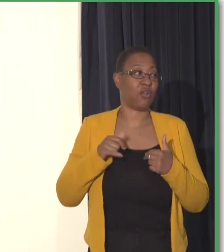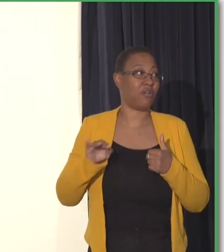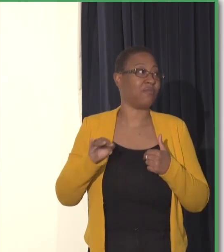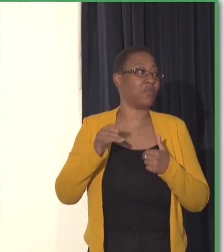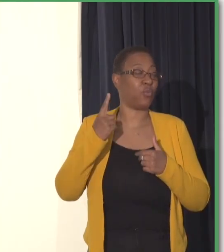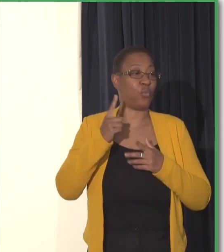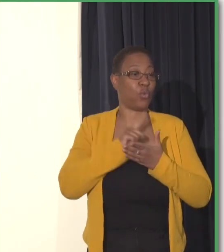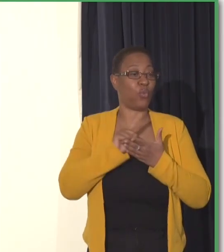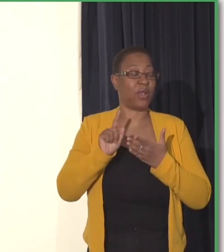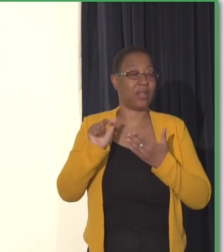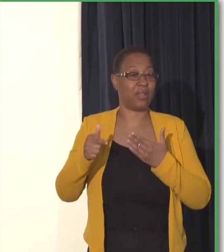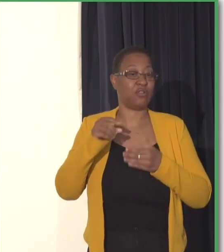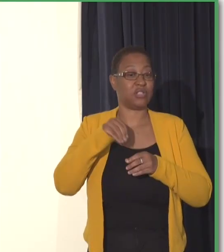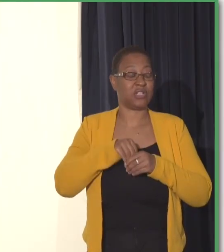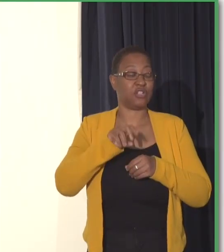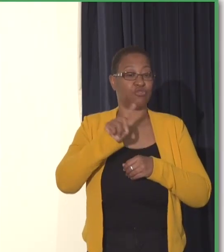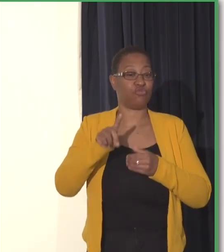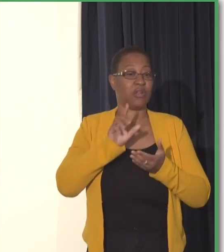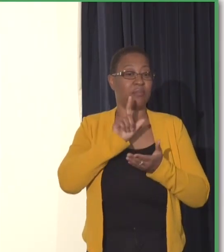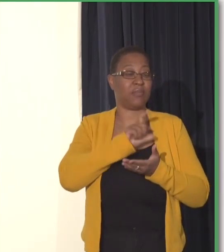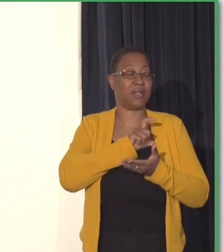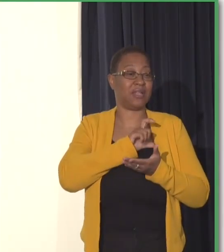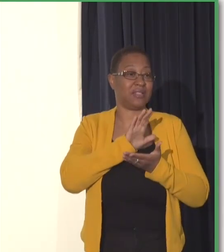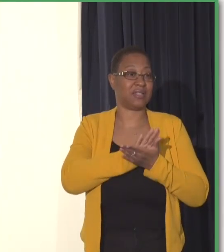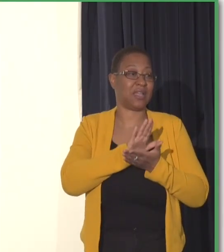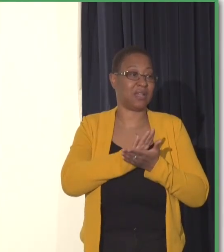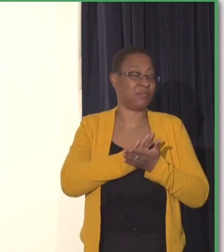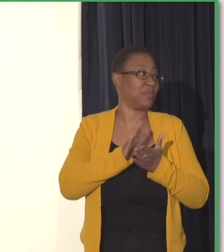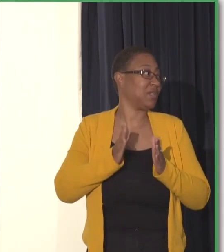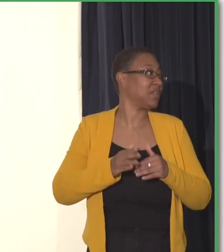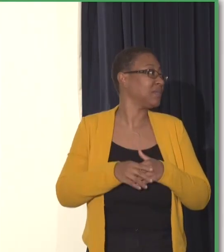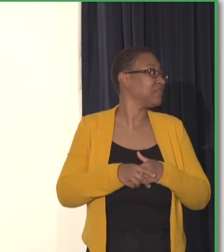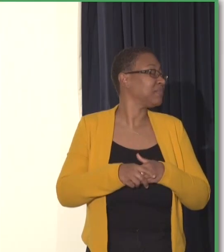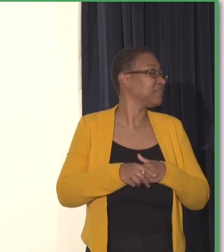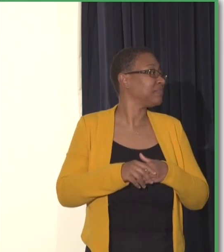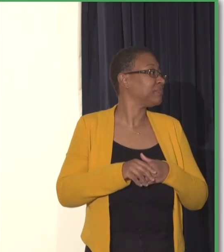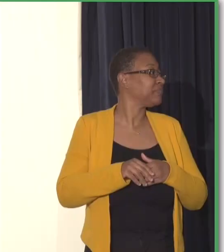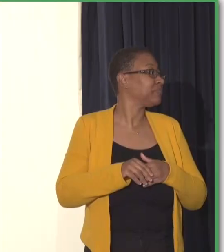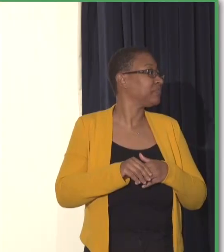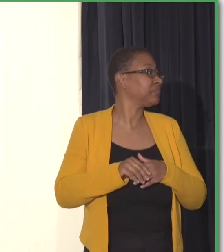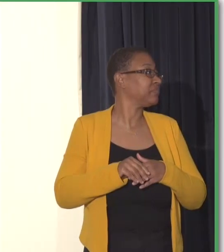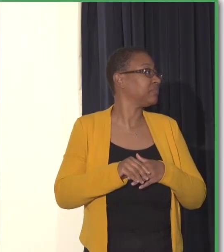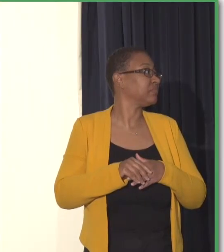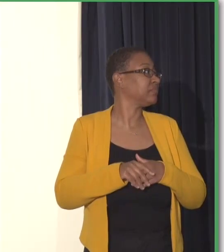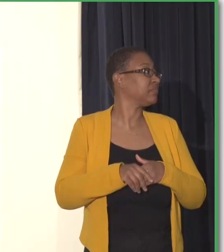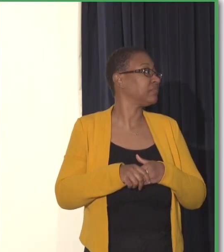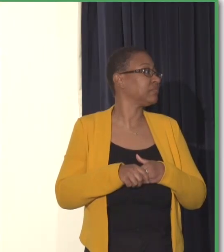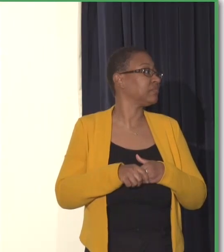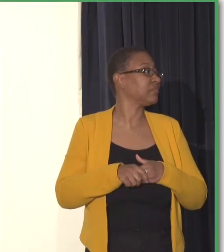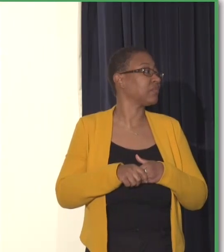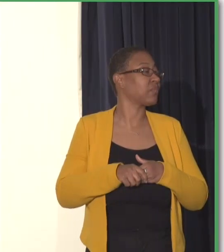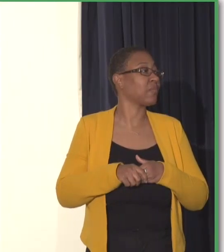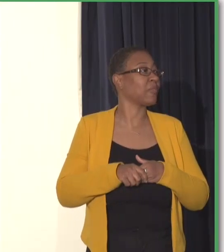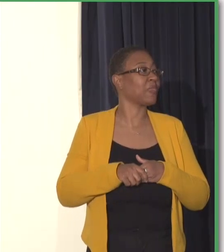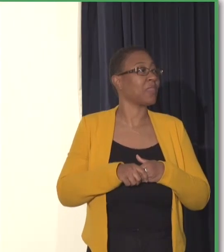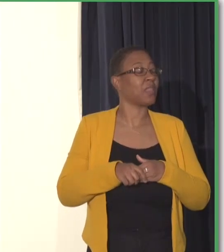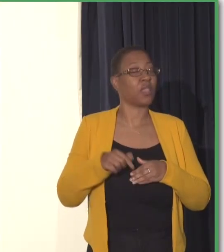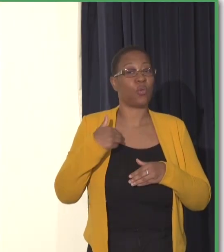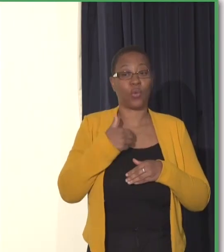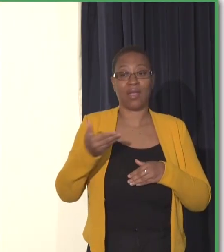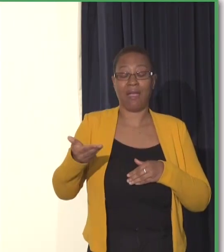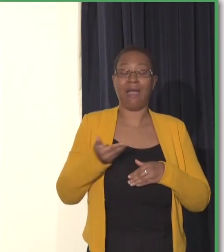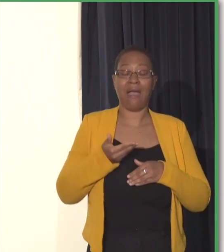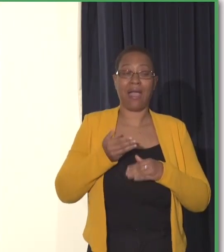Police Academy. Okay. So. A lot of them are more mature, like 40 years old and stuff. They're more mature people. We hire mature officers